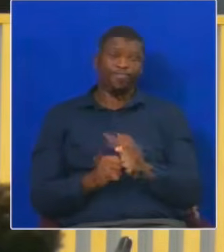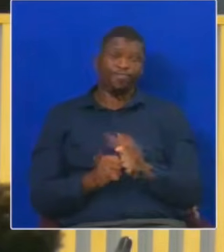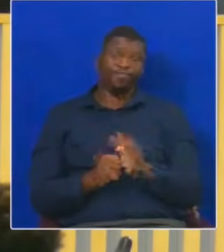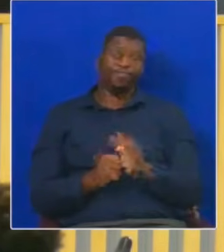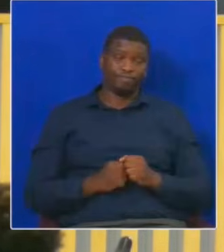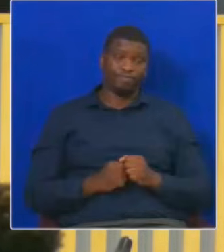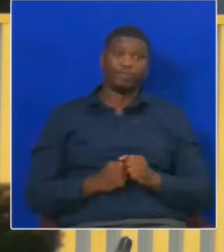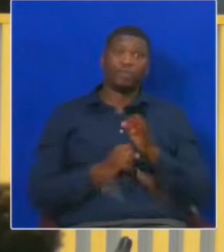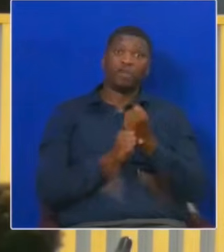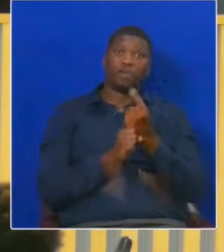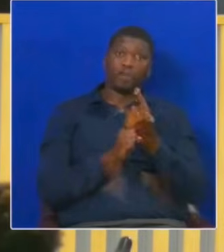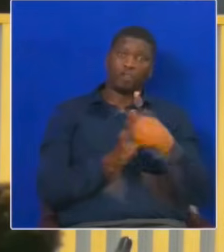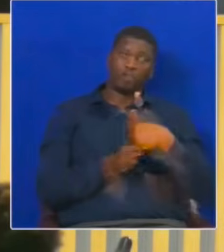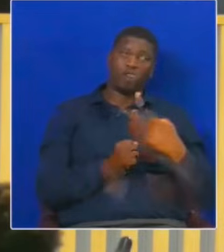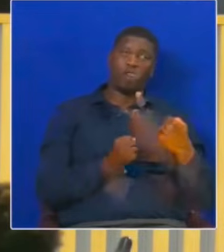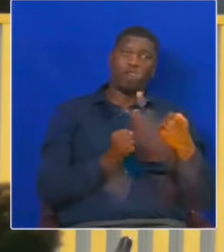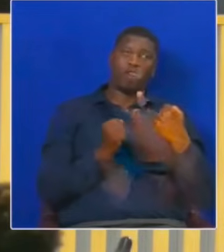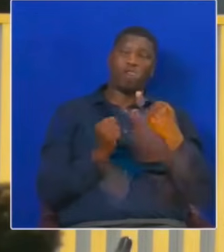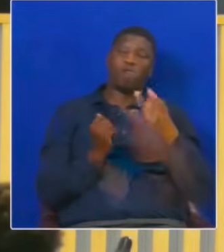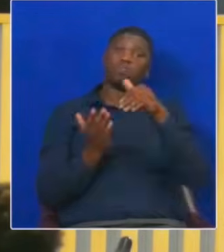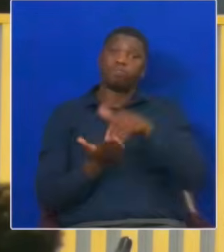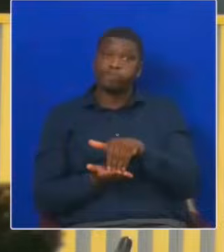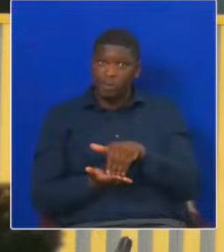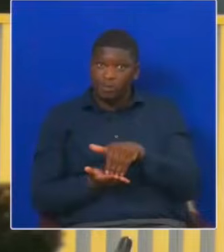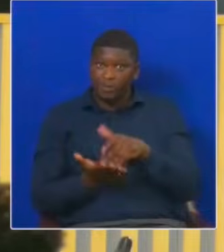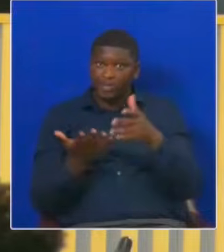in Gauteng,